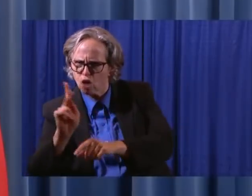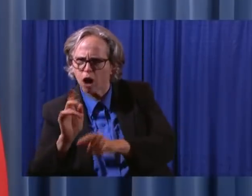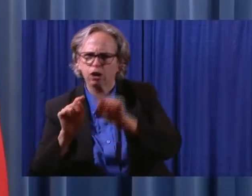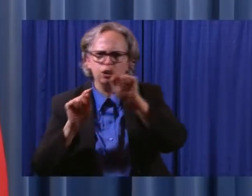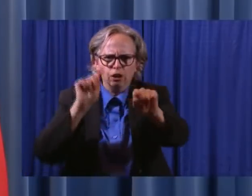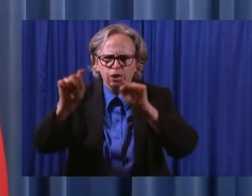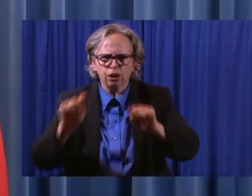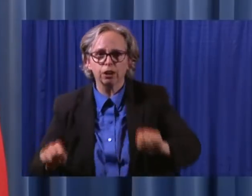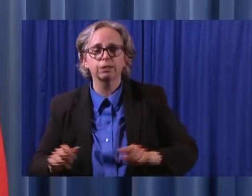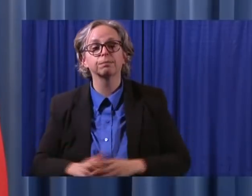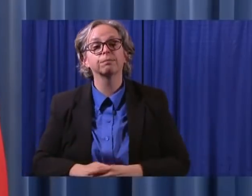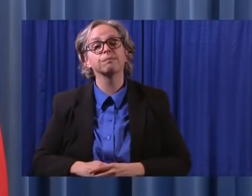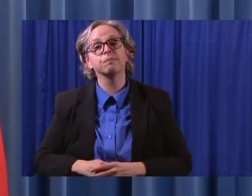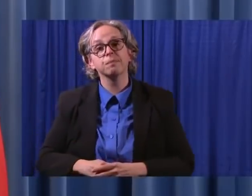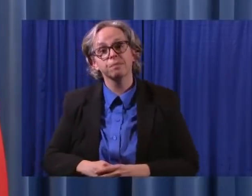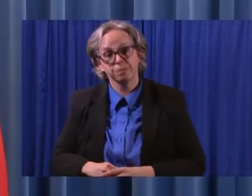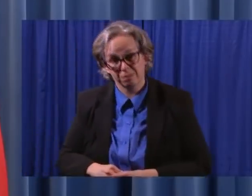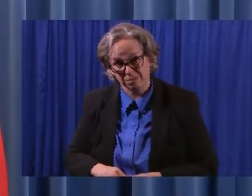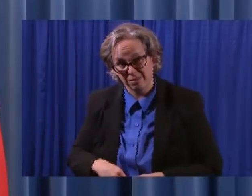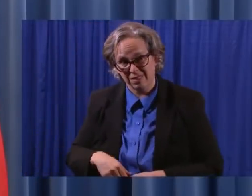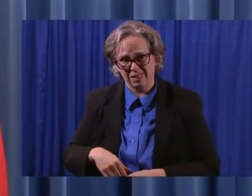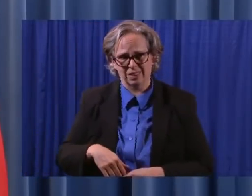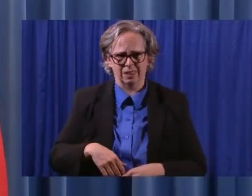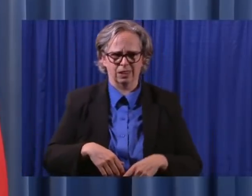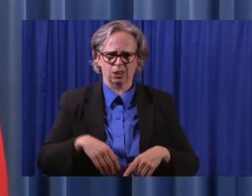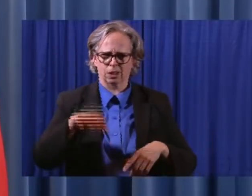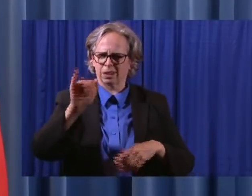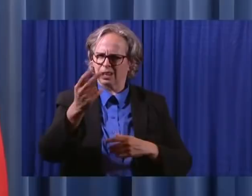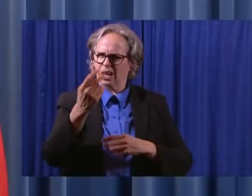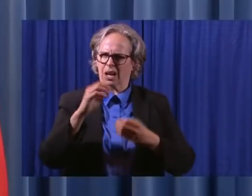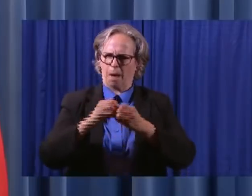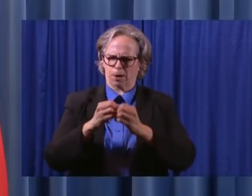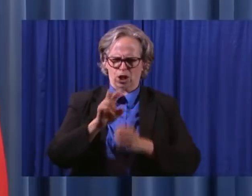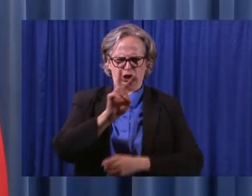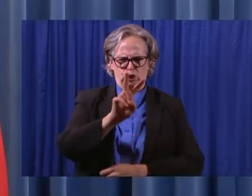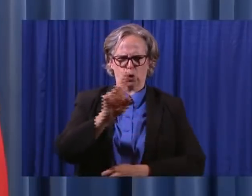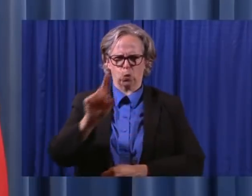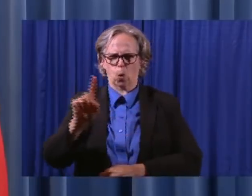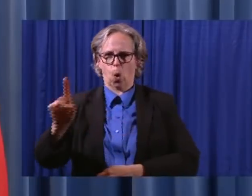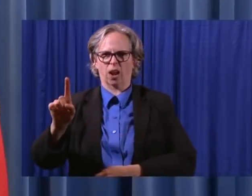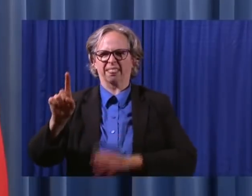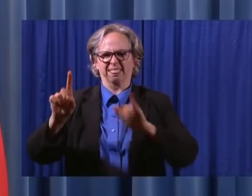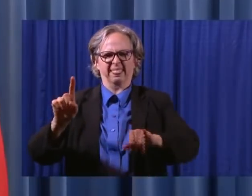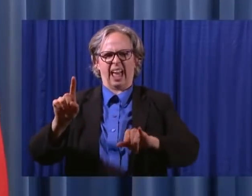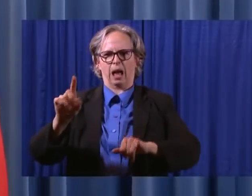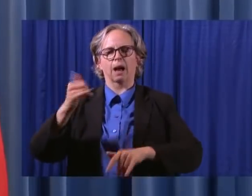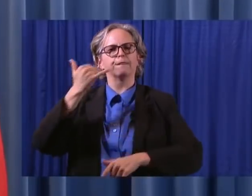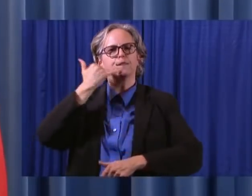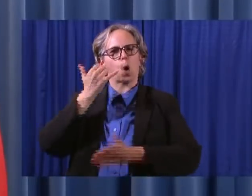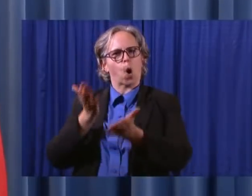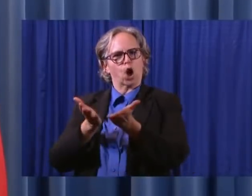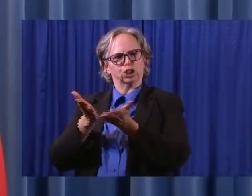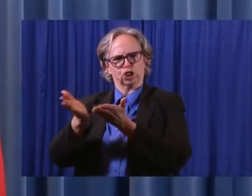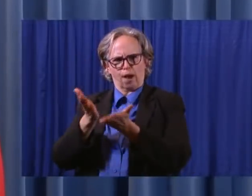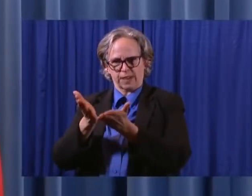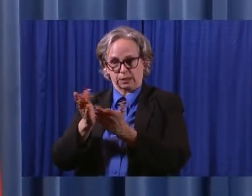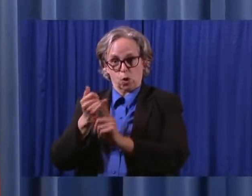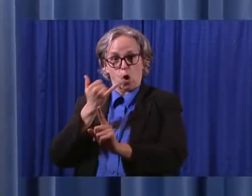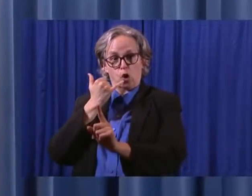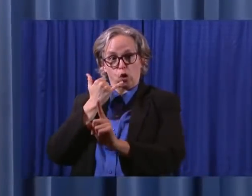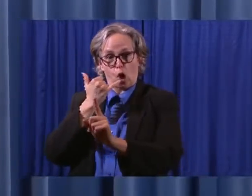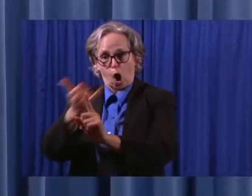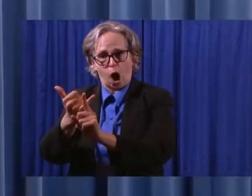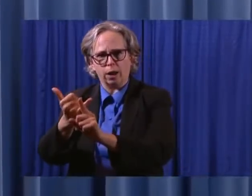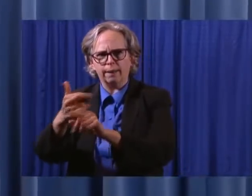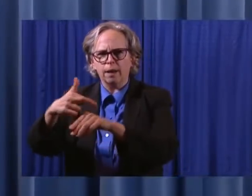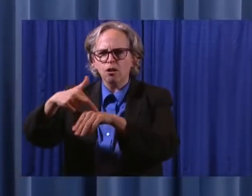211. 211 is a phone service that connects thousands of Ohioans to local nonprofit and government services, including those